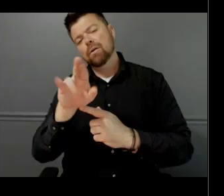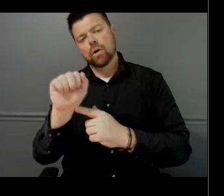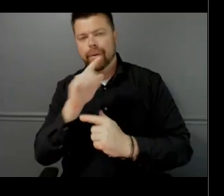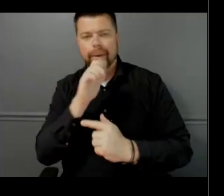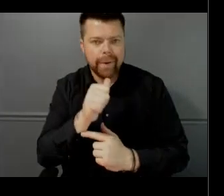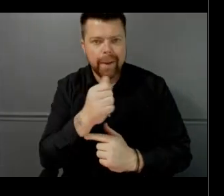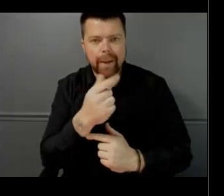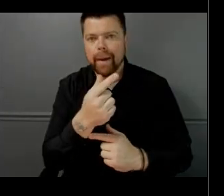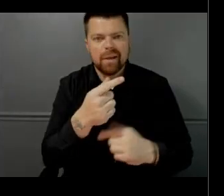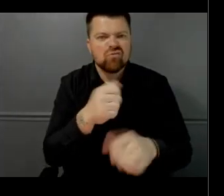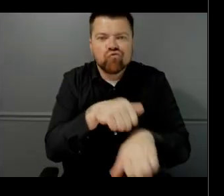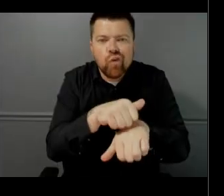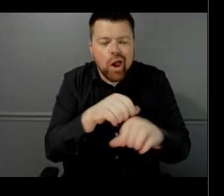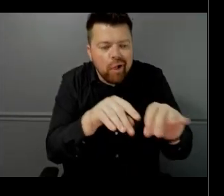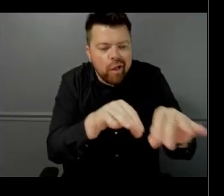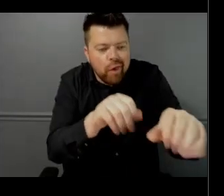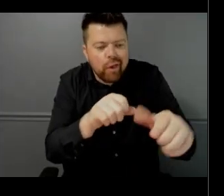or mulch.